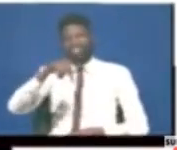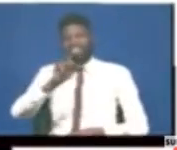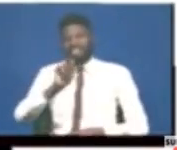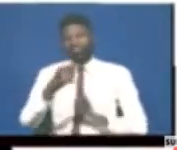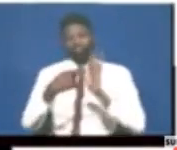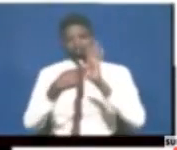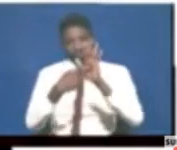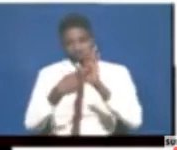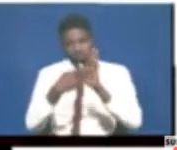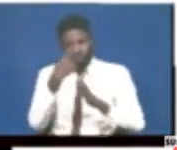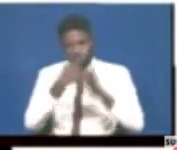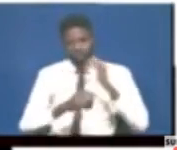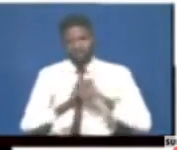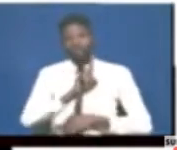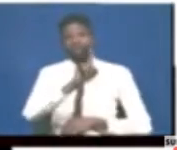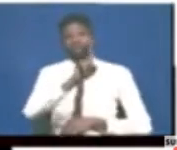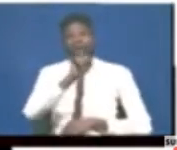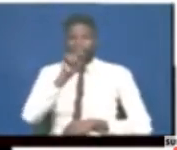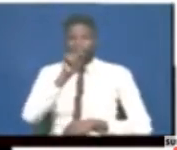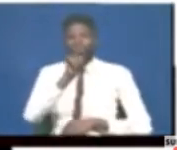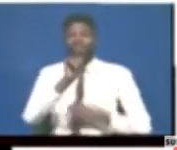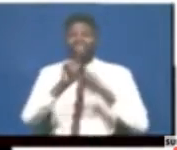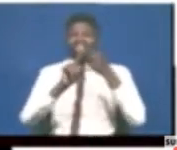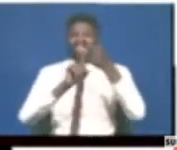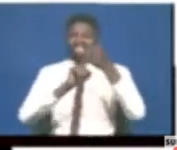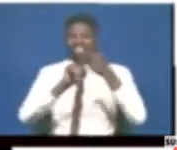1.6 million